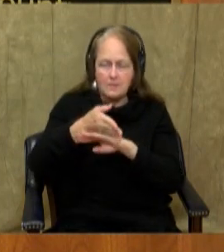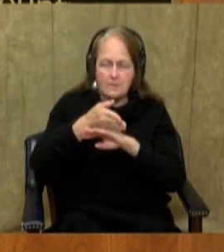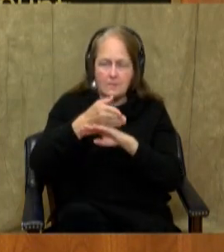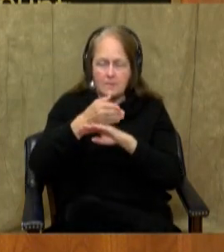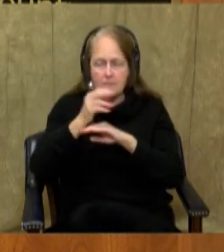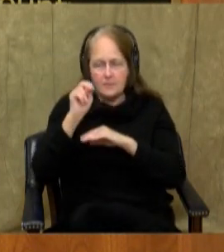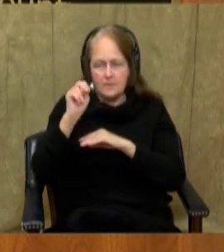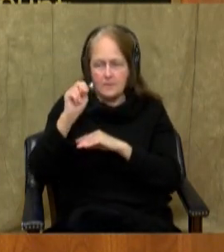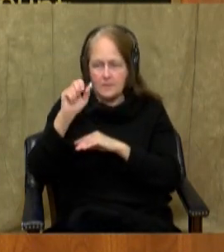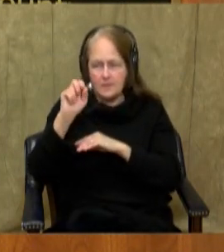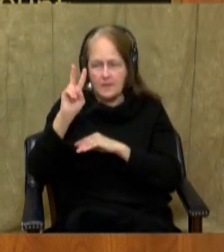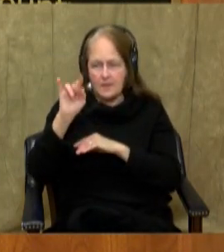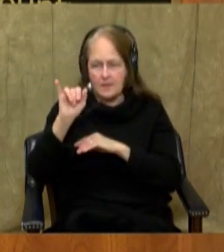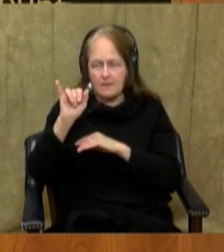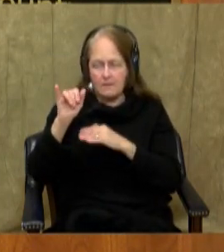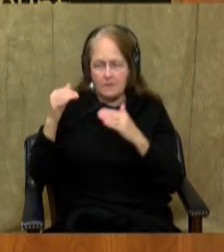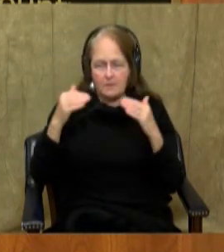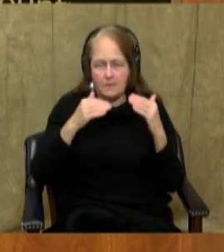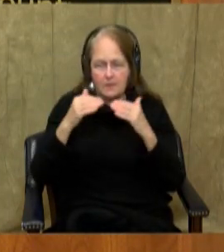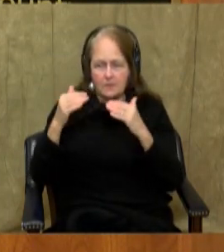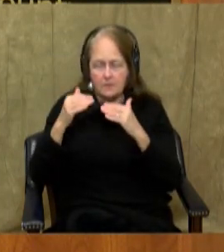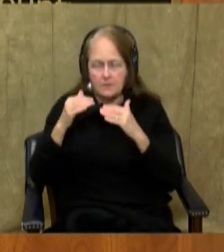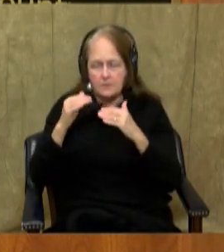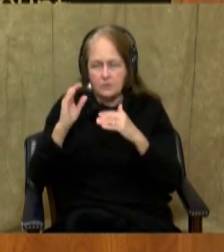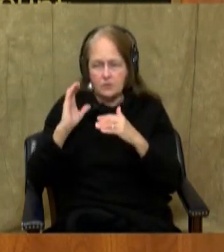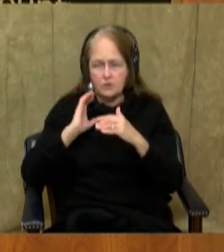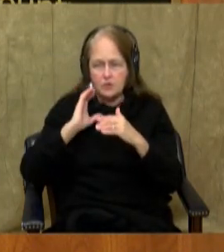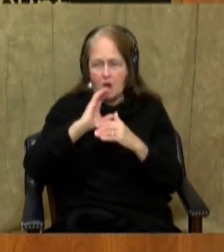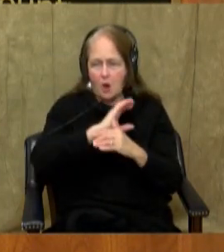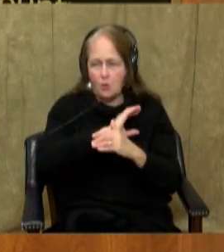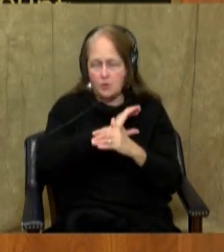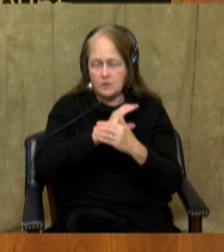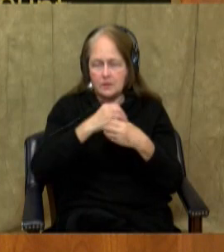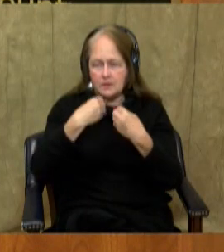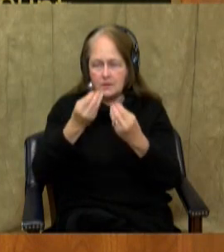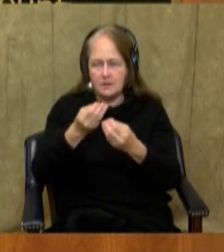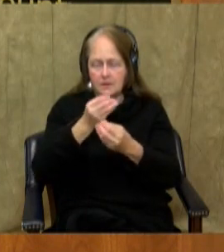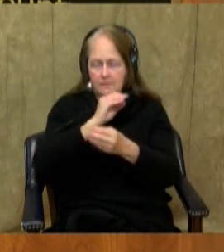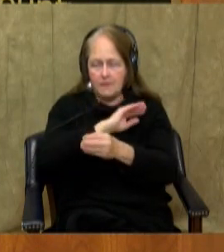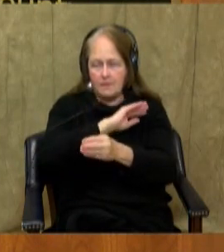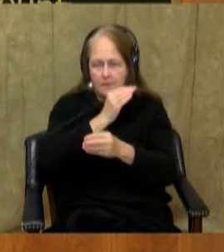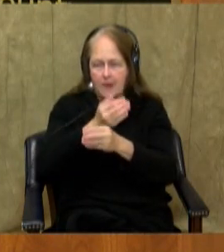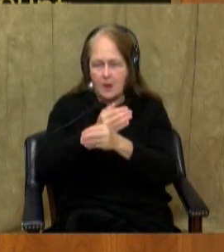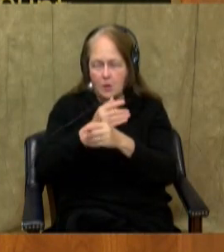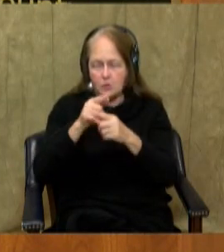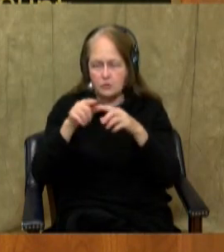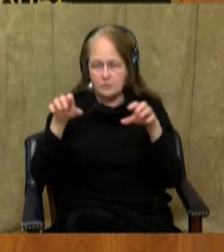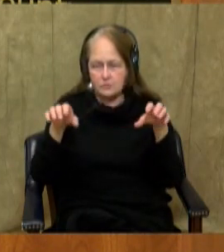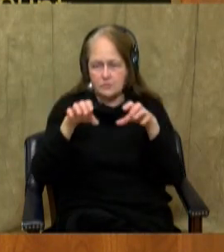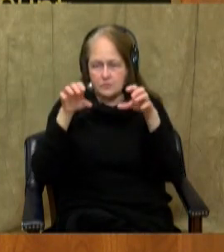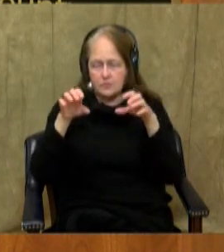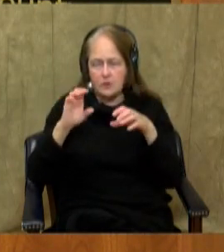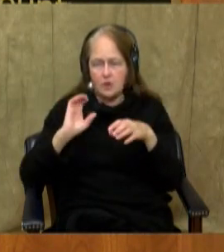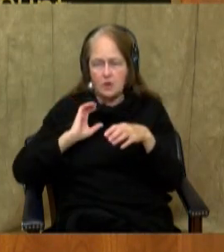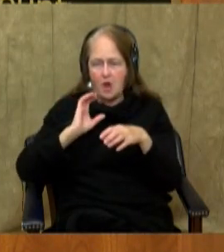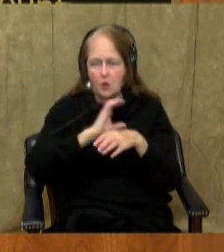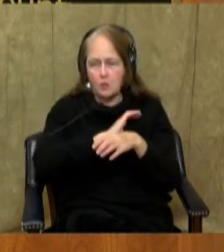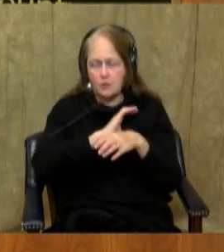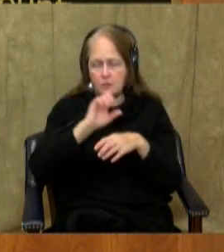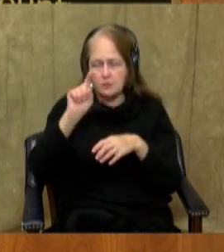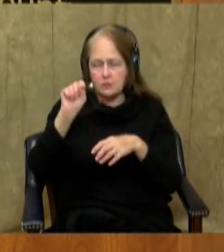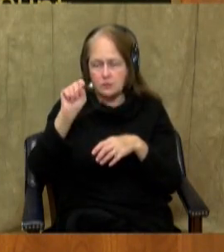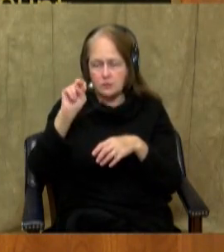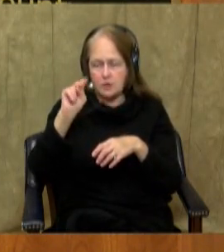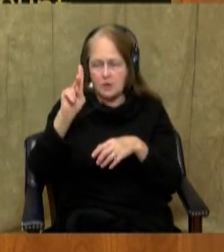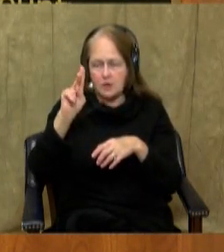naval battle in 1964, he had asked Congress to give him the power for military action. And this is where the Tonkin